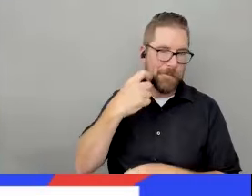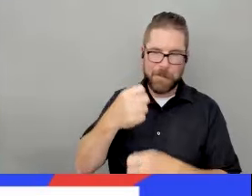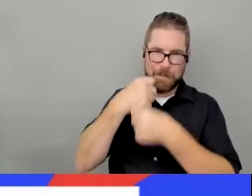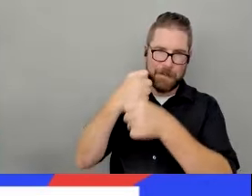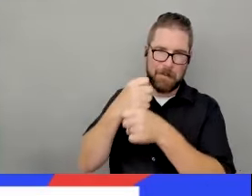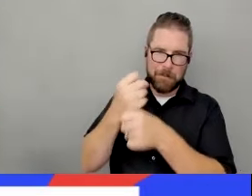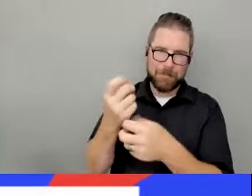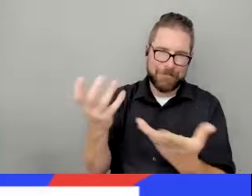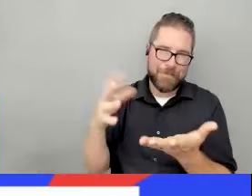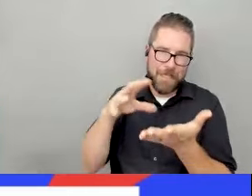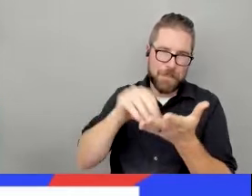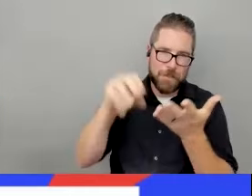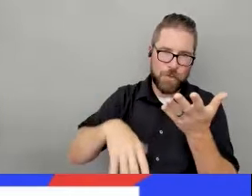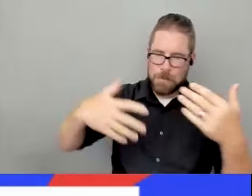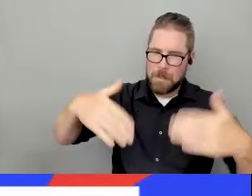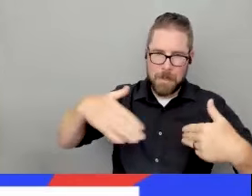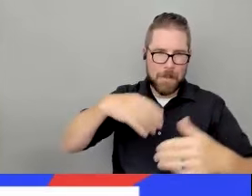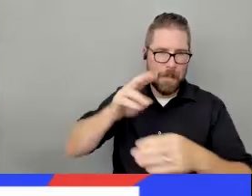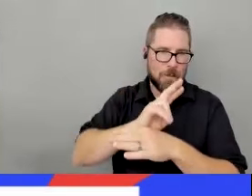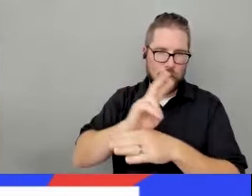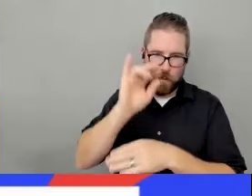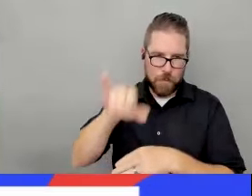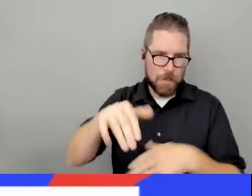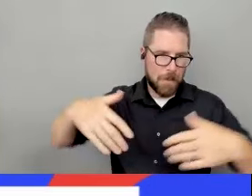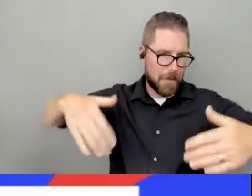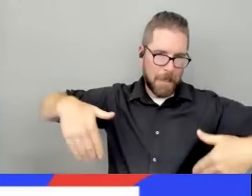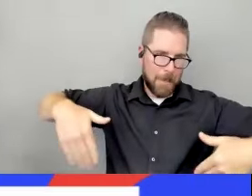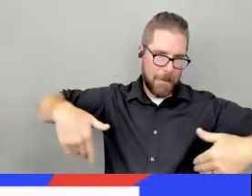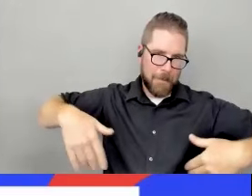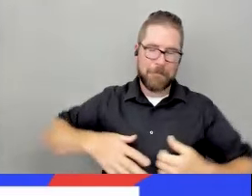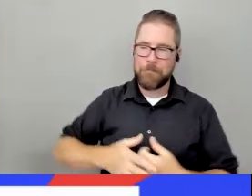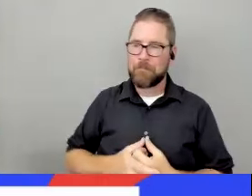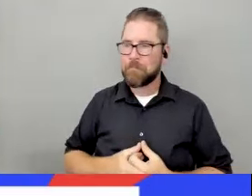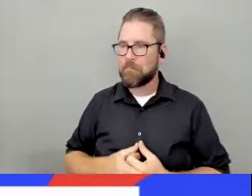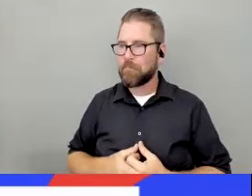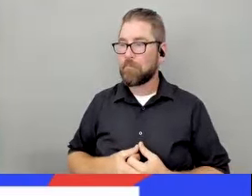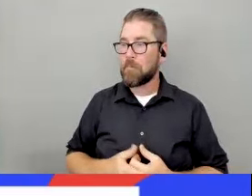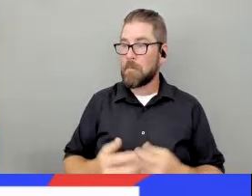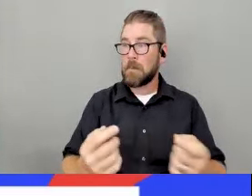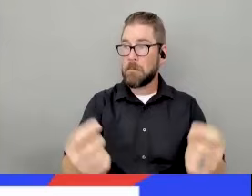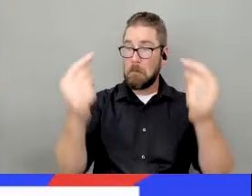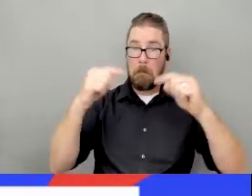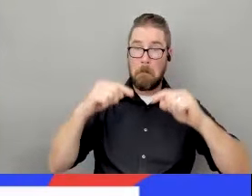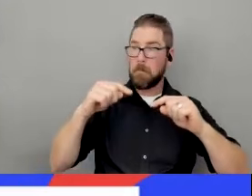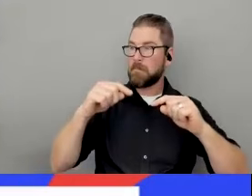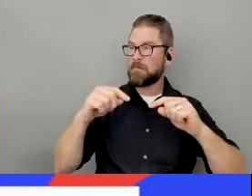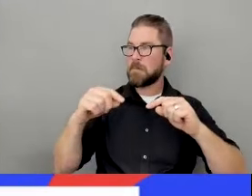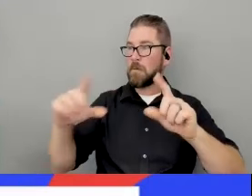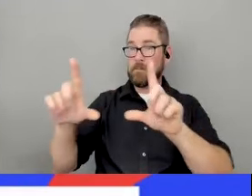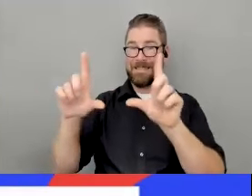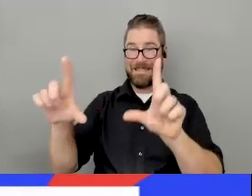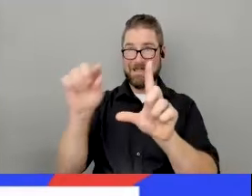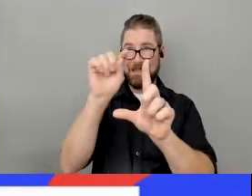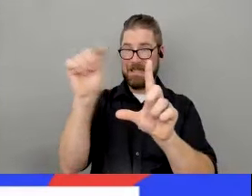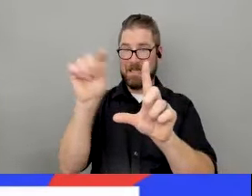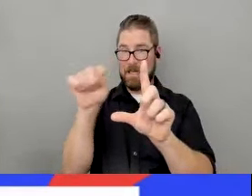even used the assignment yet. So we're going to use this bottom button because we don't have any of those other features available yet, and